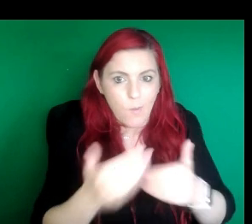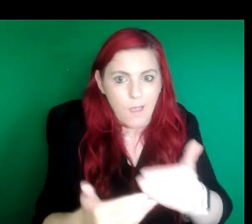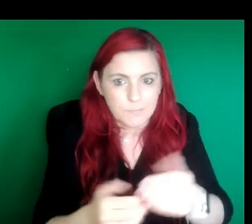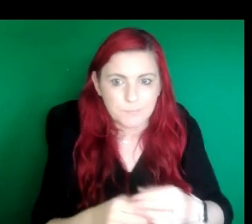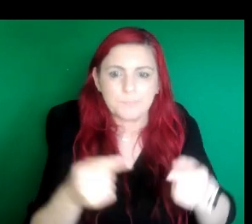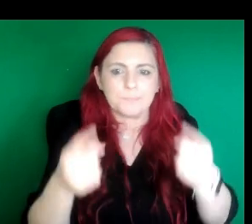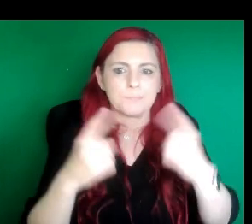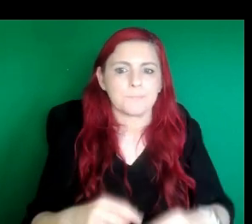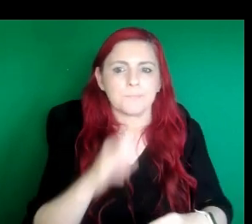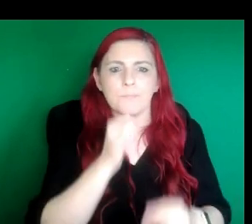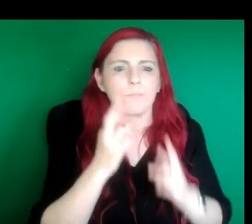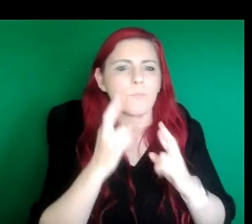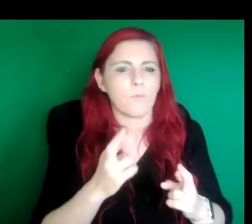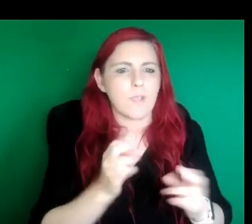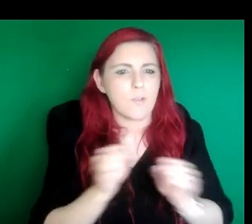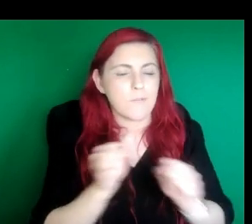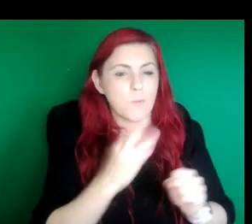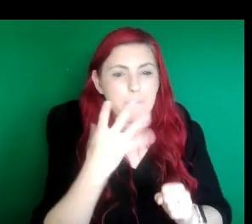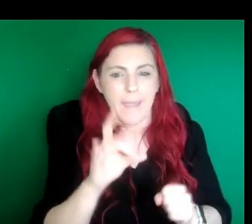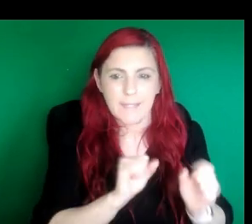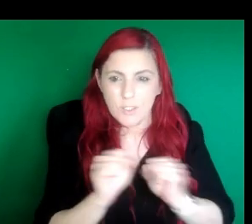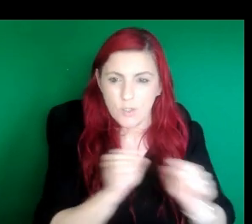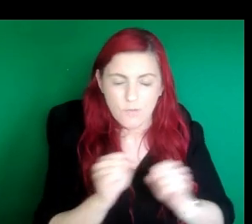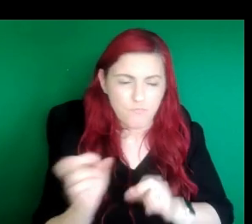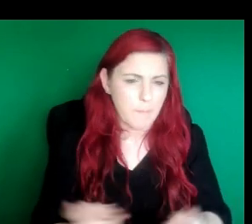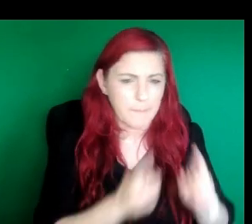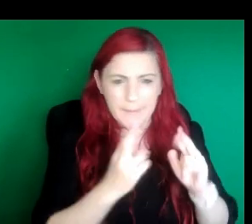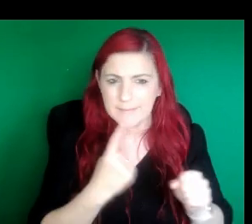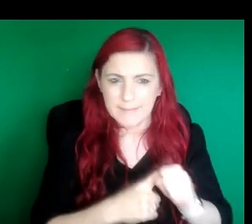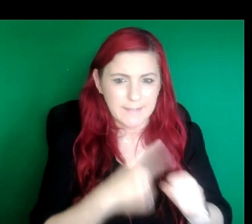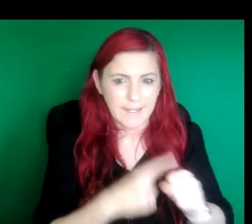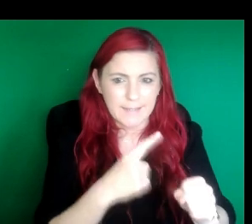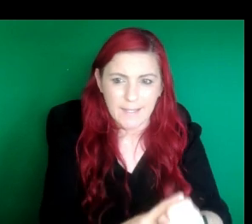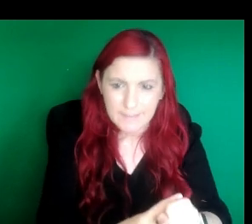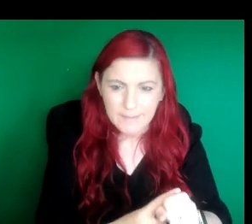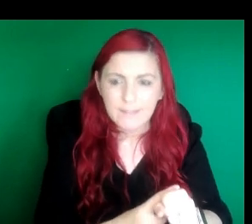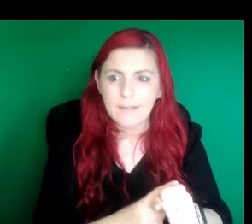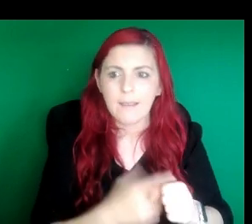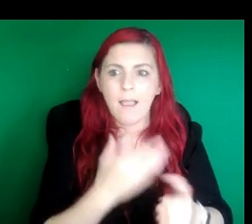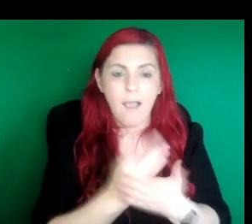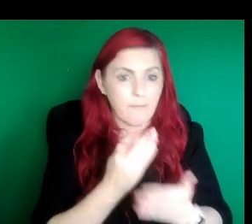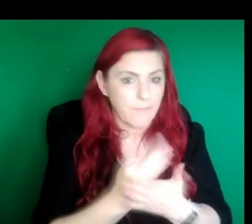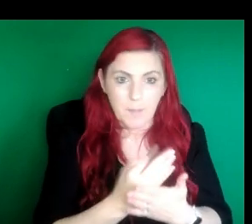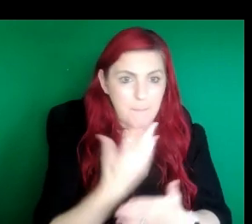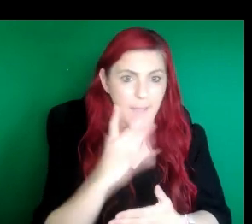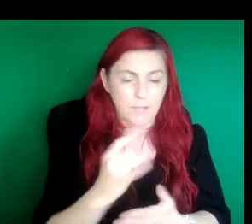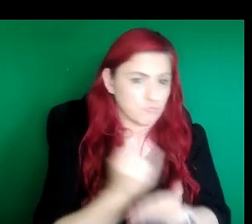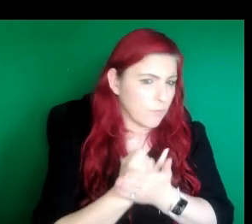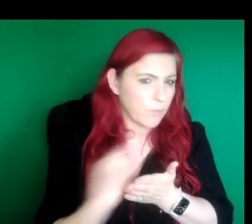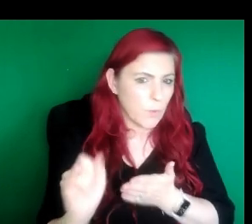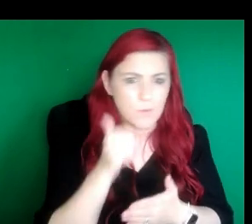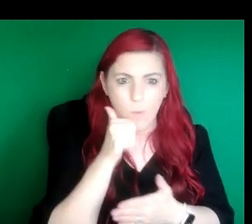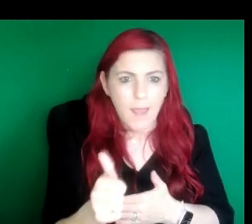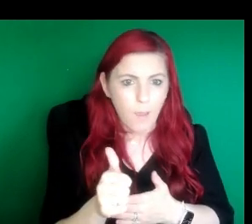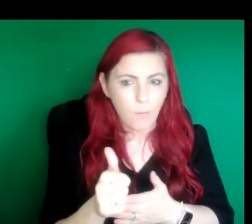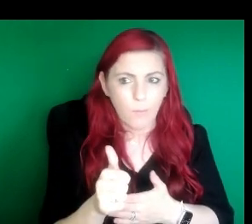Inadequate access to banking services. This came up repeatedly. So for security measures, very often banks would not allow a person to